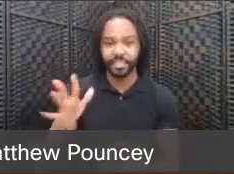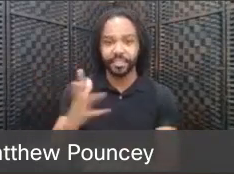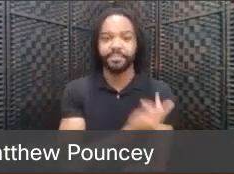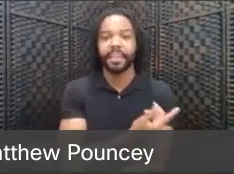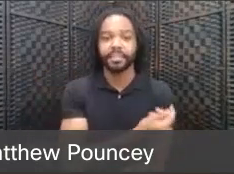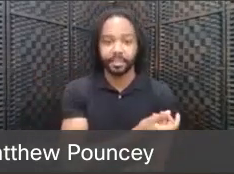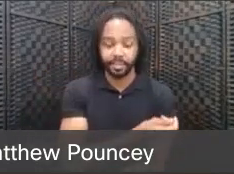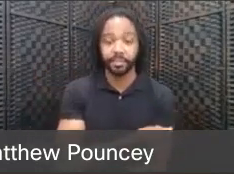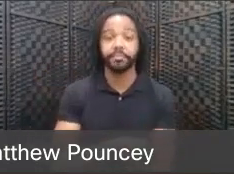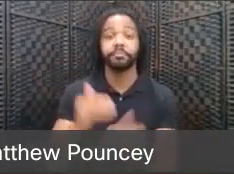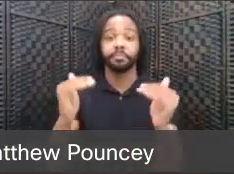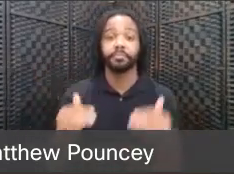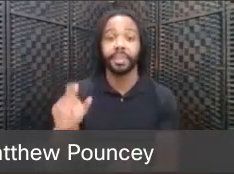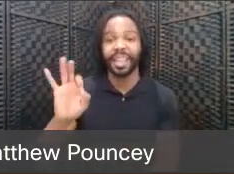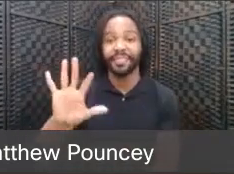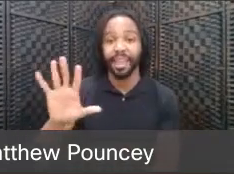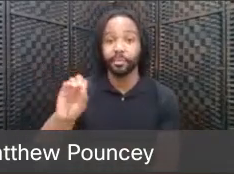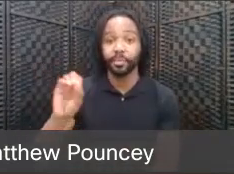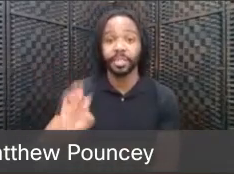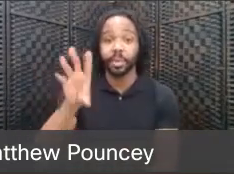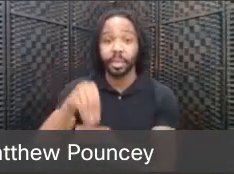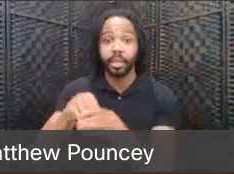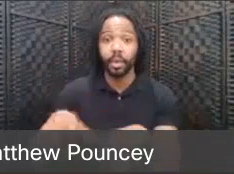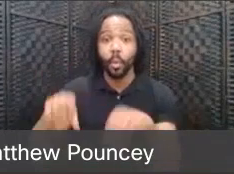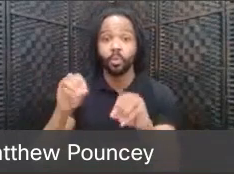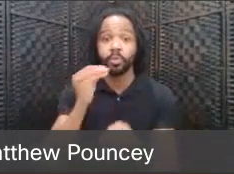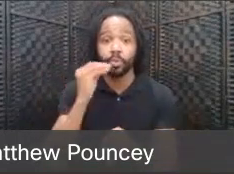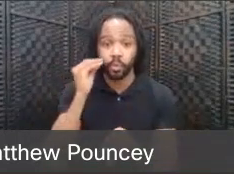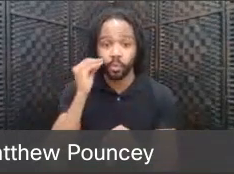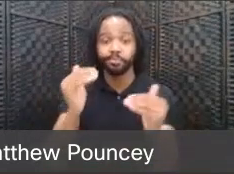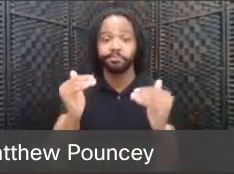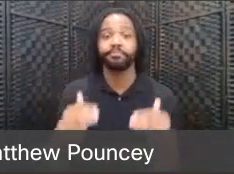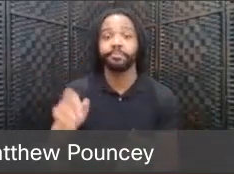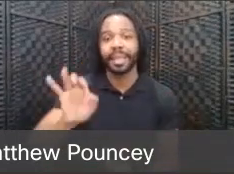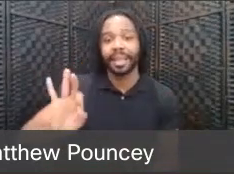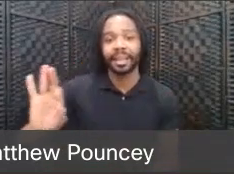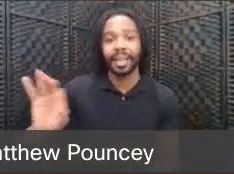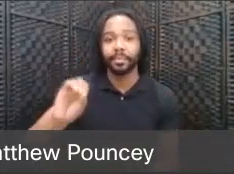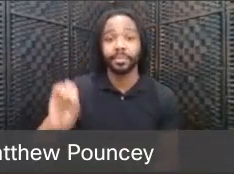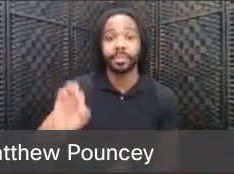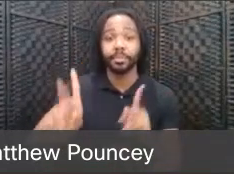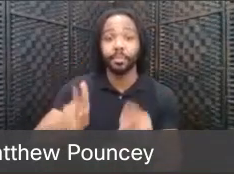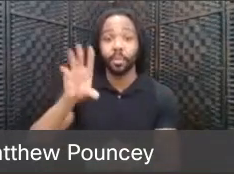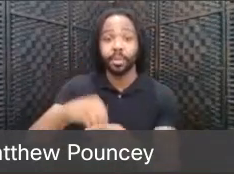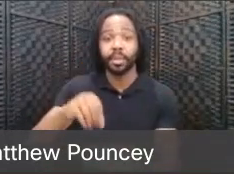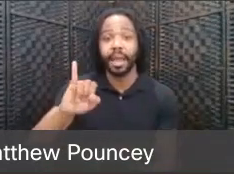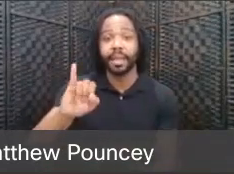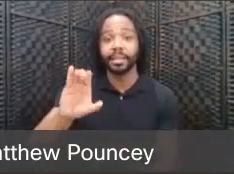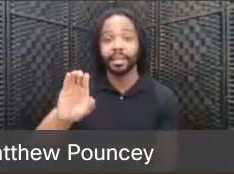vaccinated, 95% of people in host homes, 99% of people in